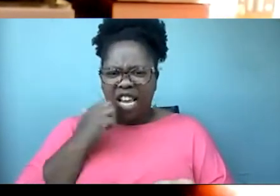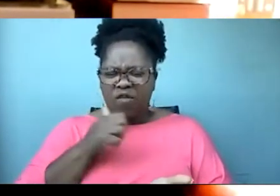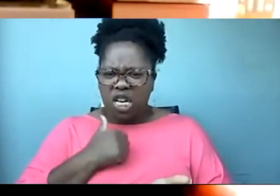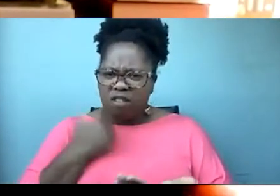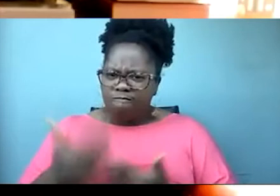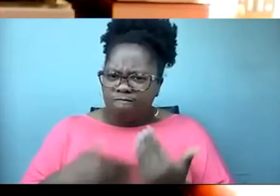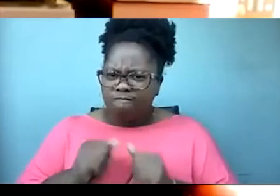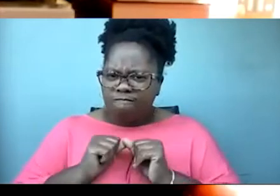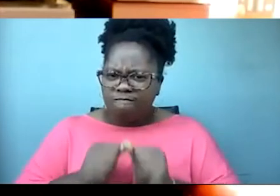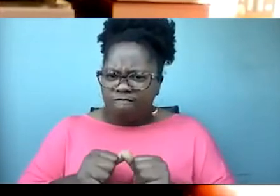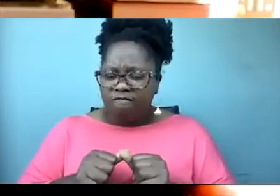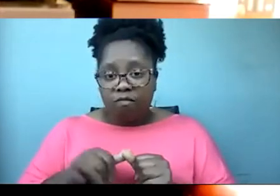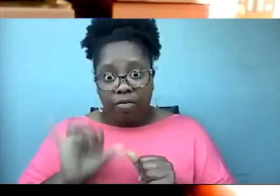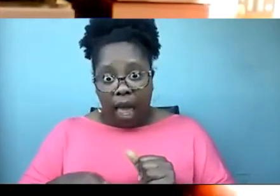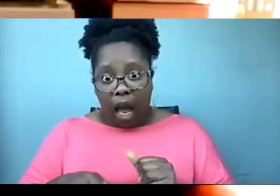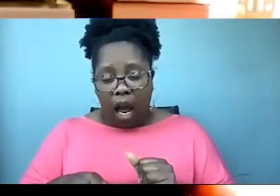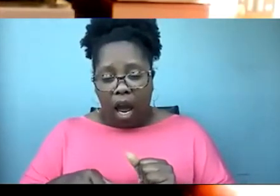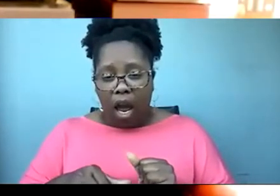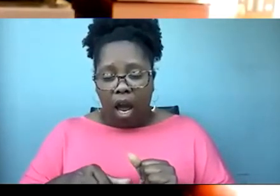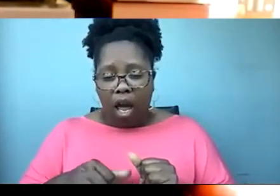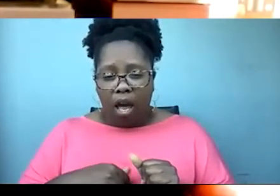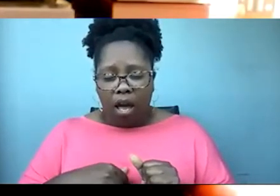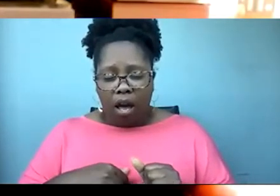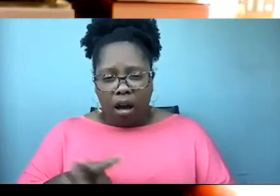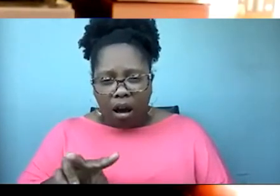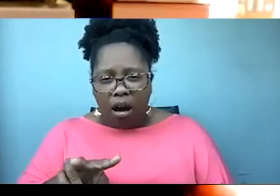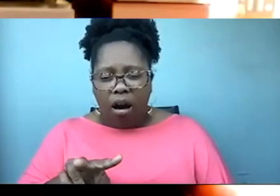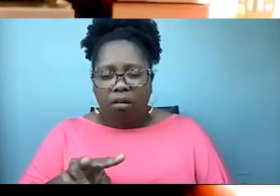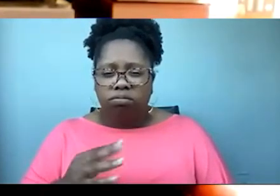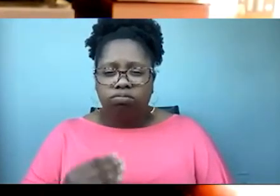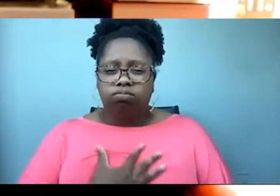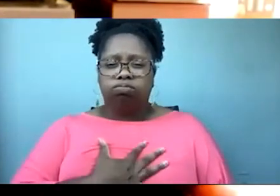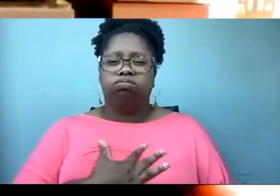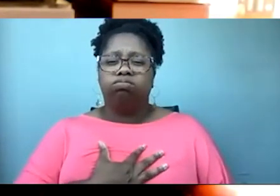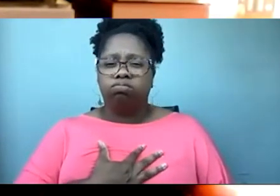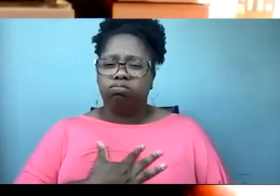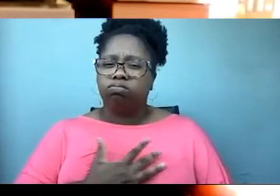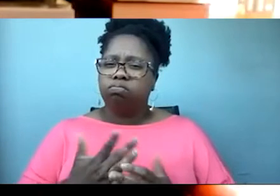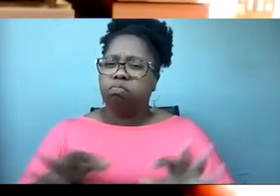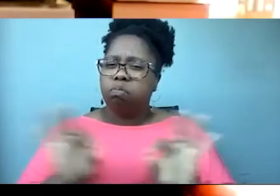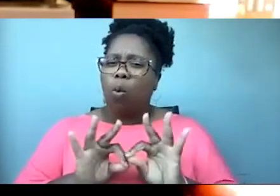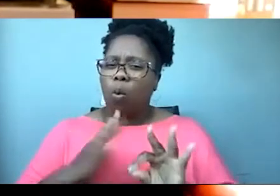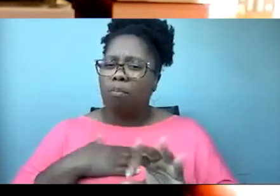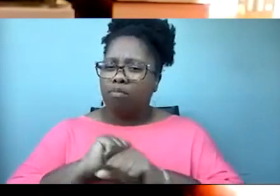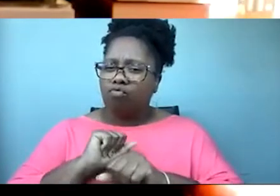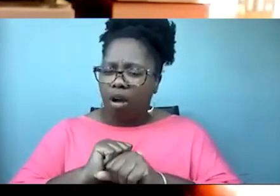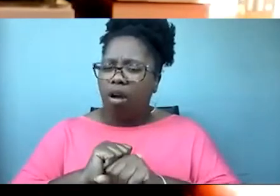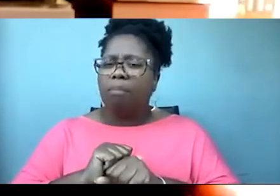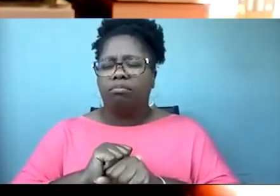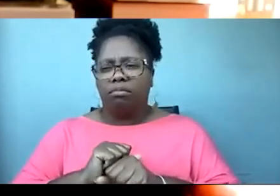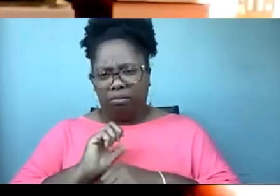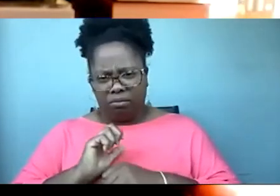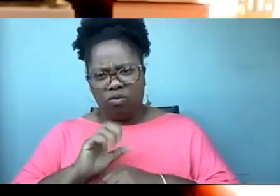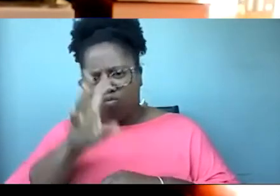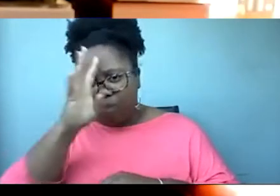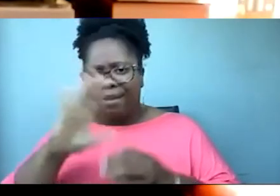relevant, that we're trying to create a community that has some relevance and that we are supporting people to take